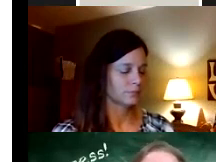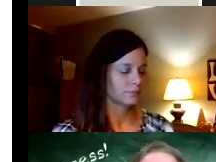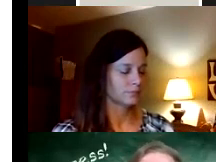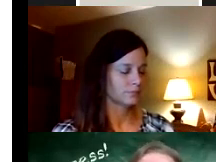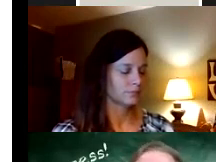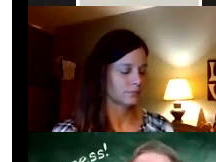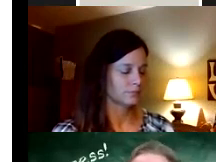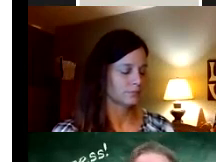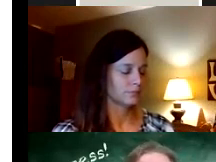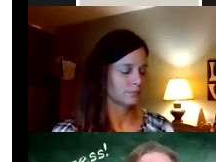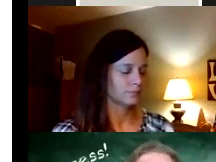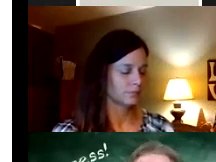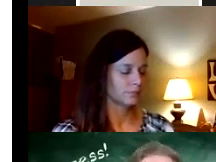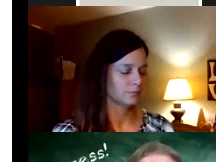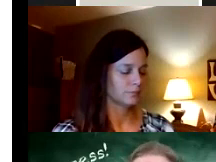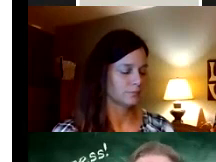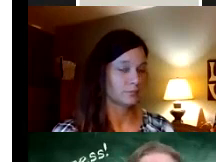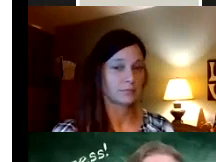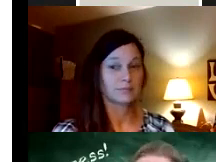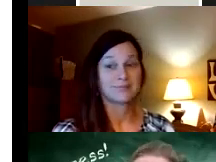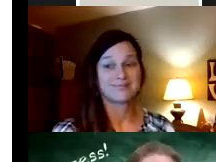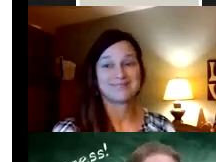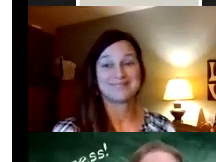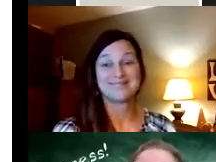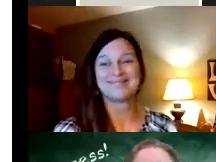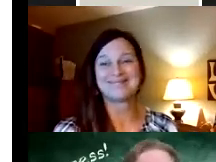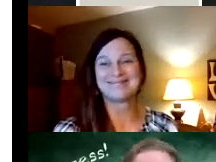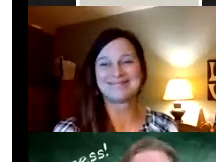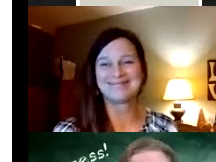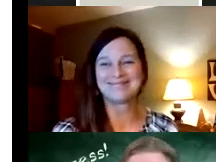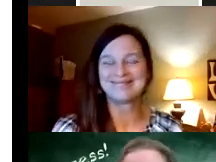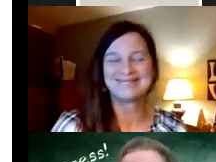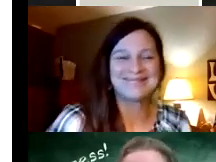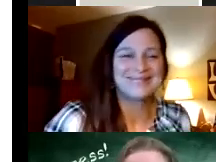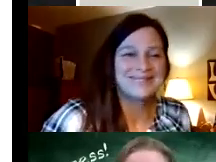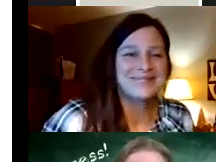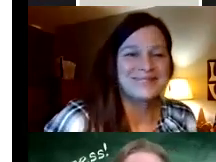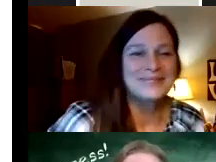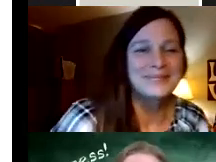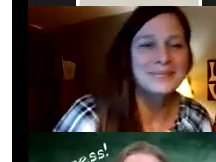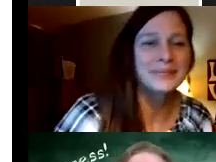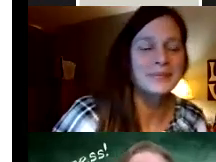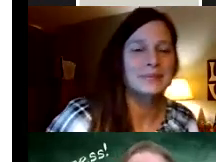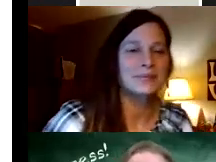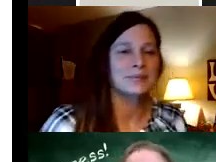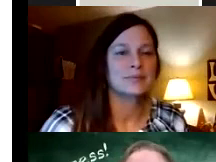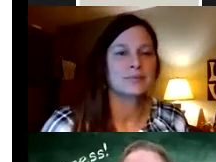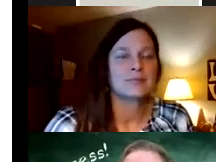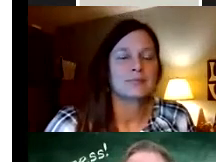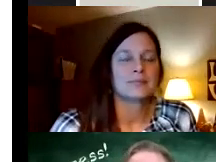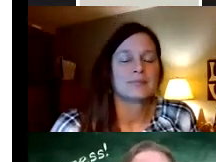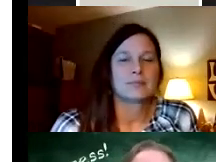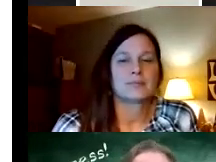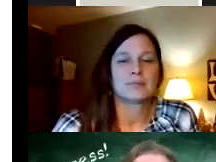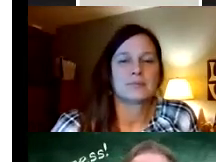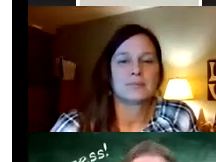And so why complete it? Betsy Boggs just told us a bunch of really great reasons to fill it out. And really any